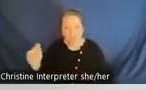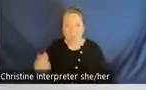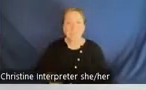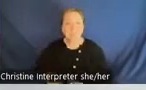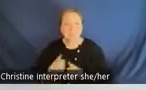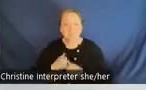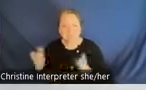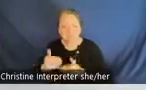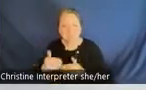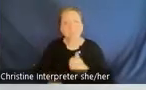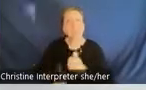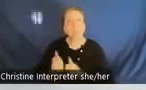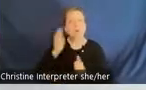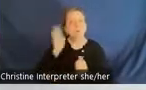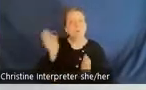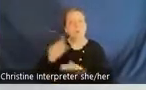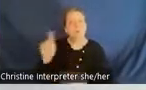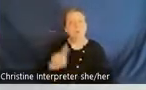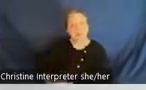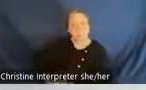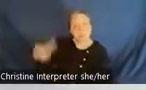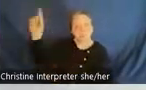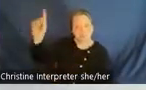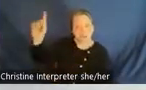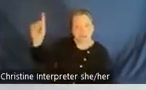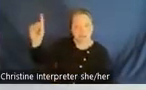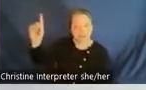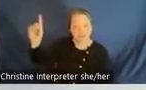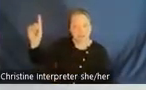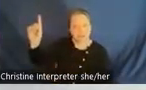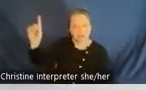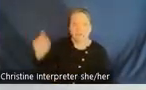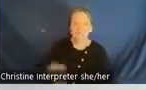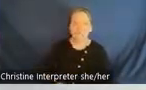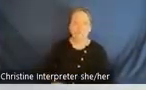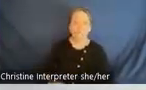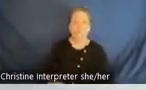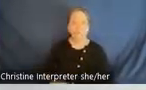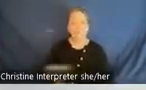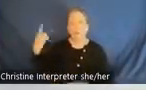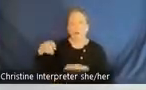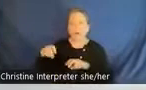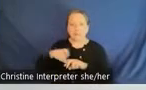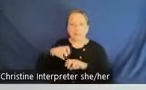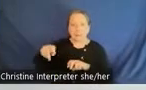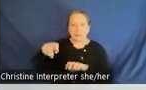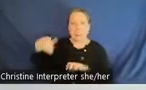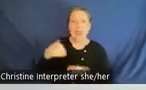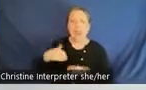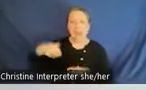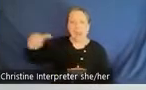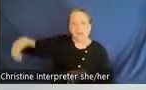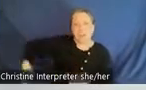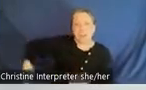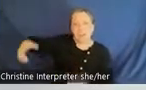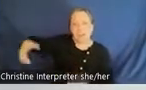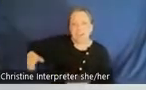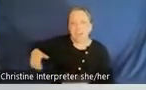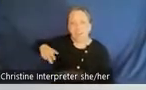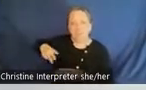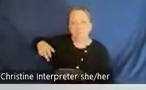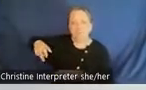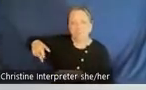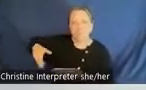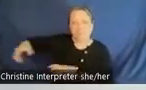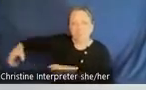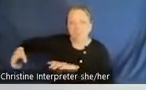were upstairs, and only one of those sets of stairs had a handrail on it